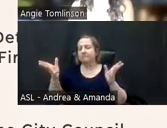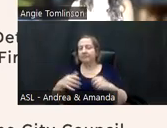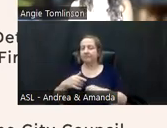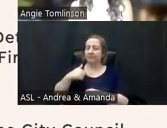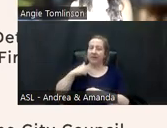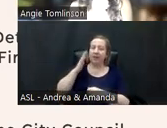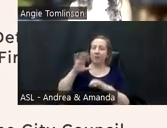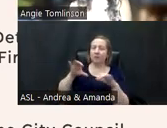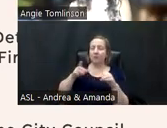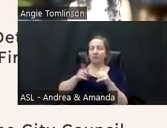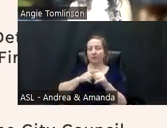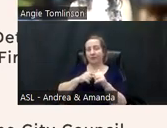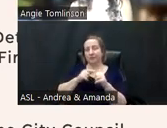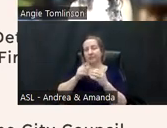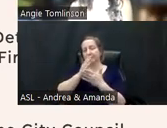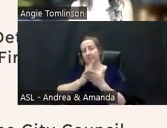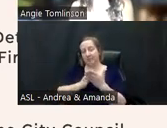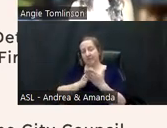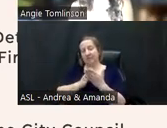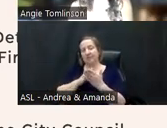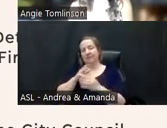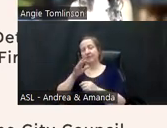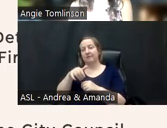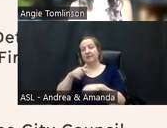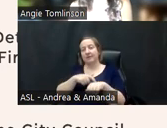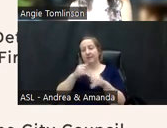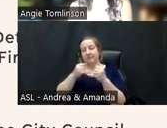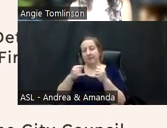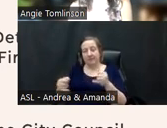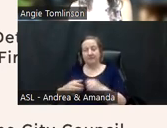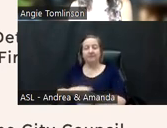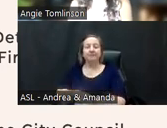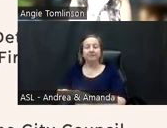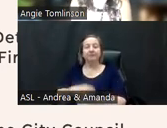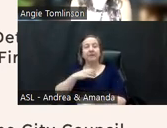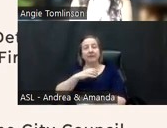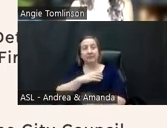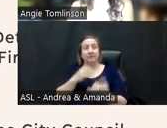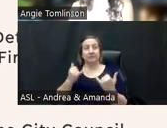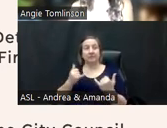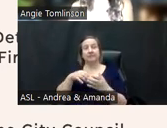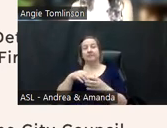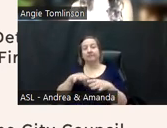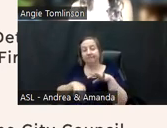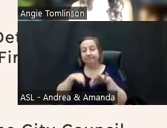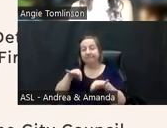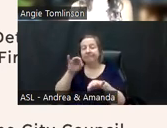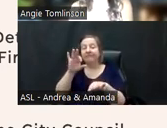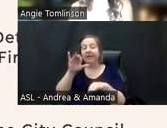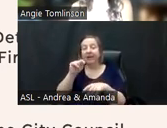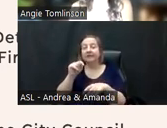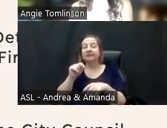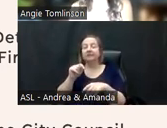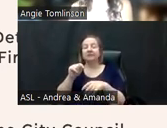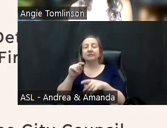take the first part of the timeline. The commission is currently in the fact-finding phase of work, expected to go